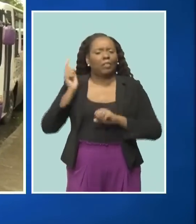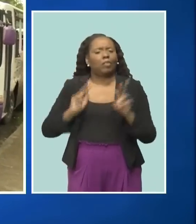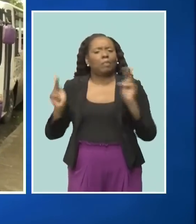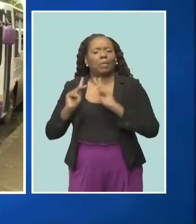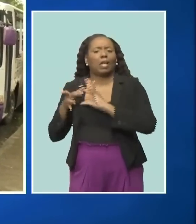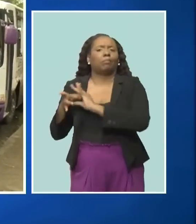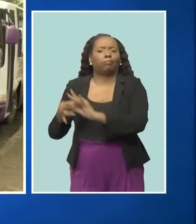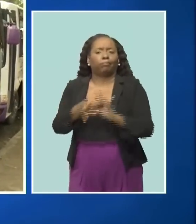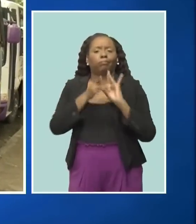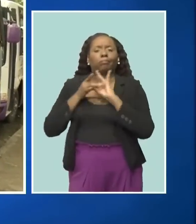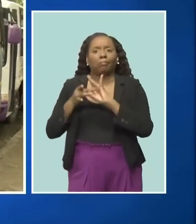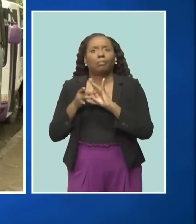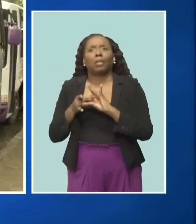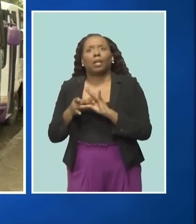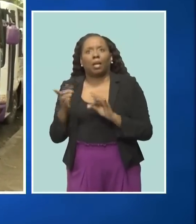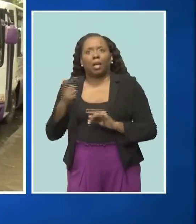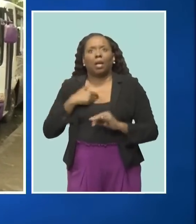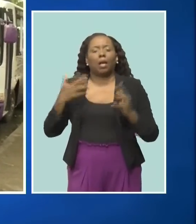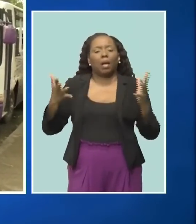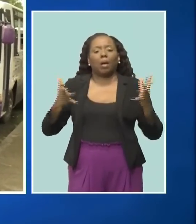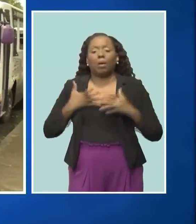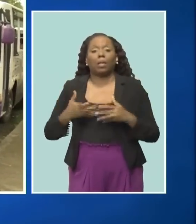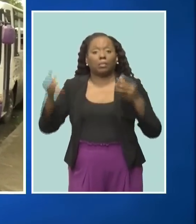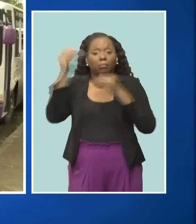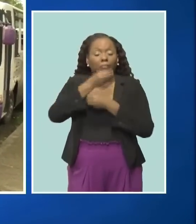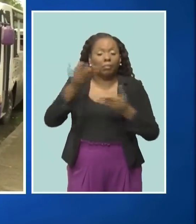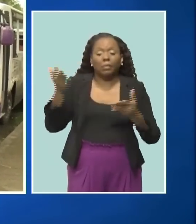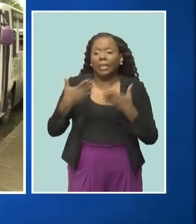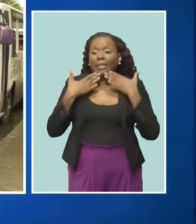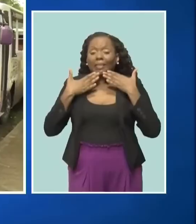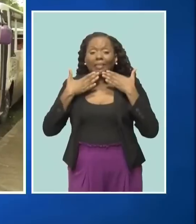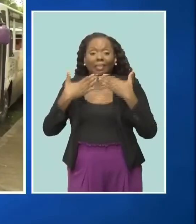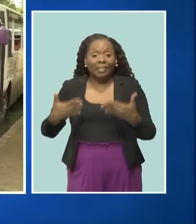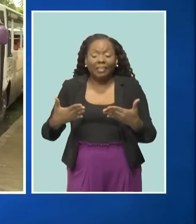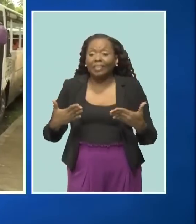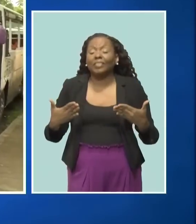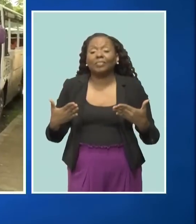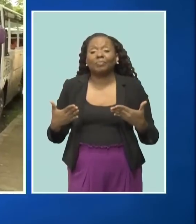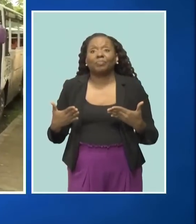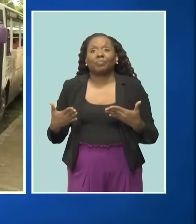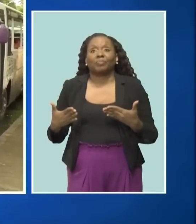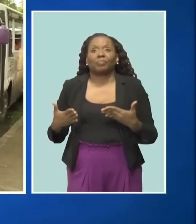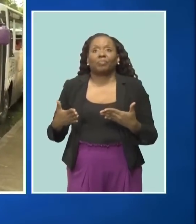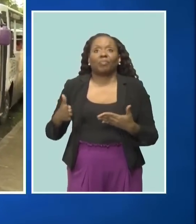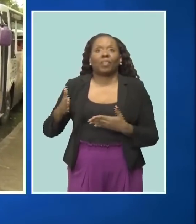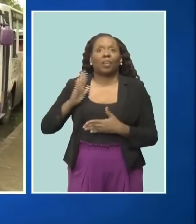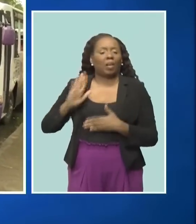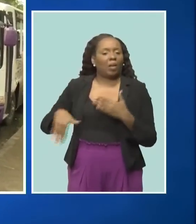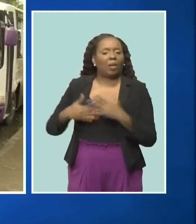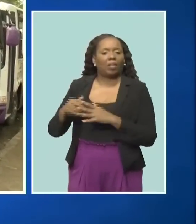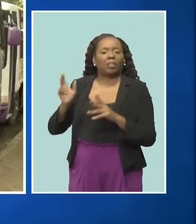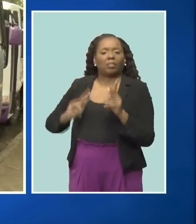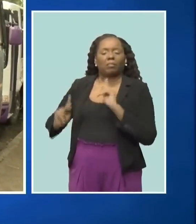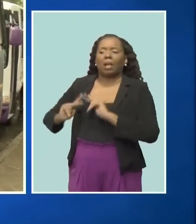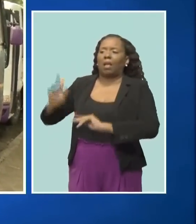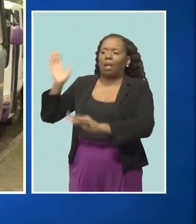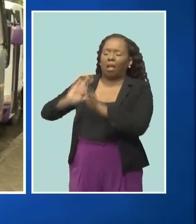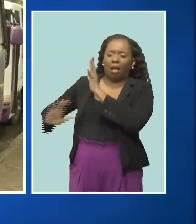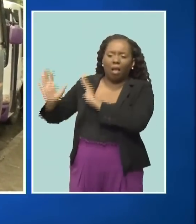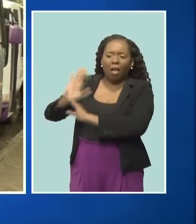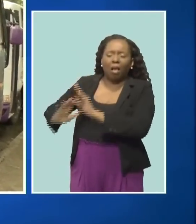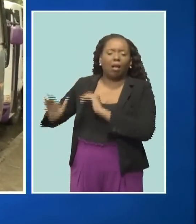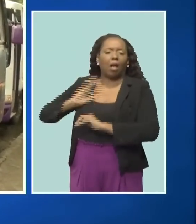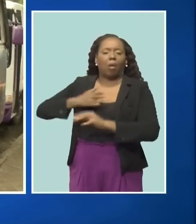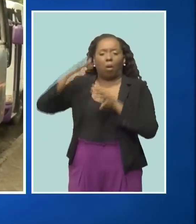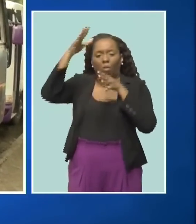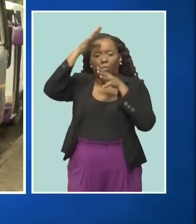network. I want to place on public record our gratitude to our forefathers who had the vision, the courage, and